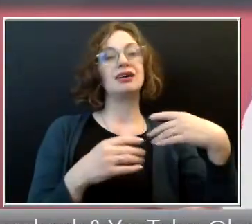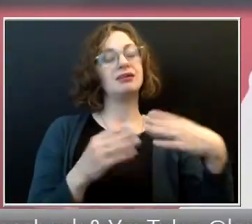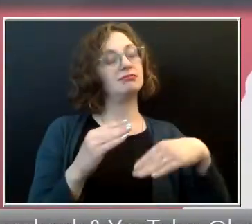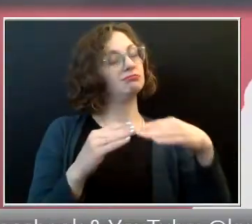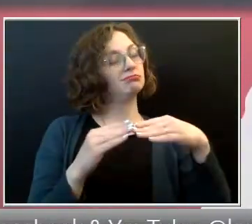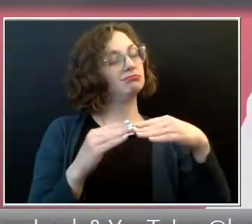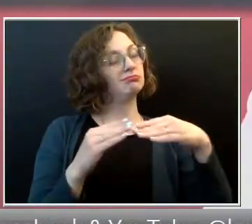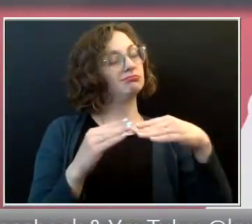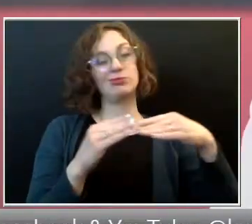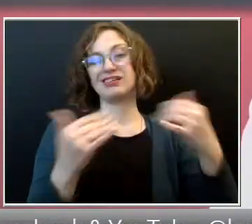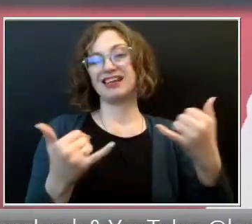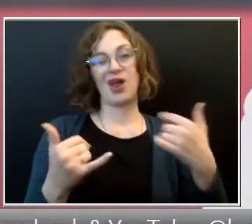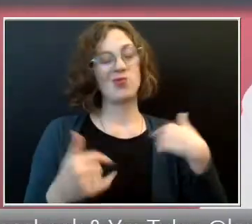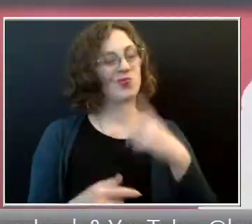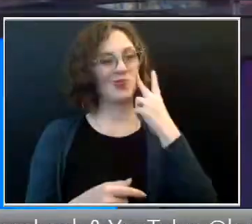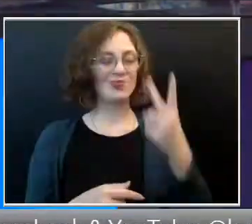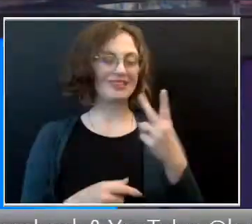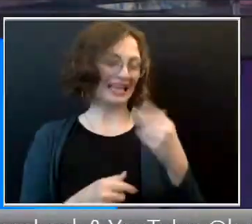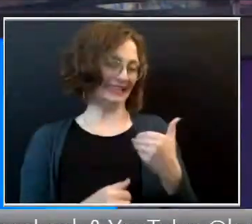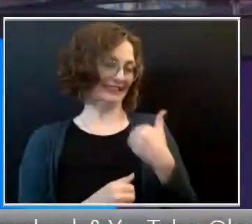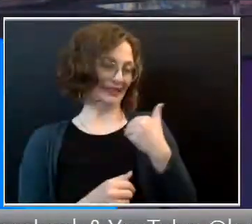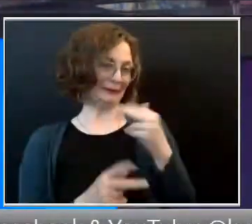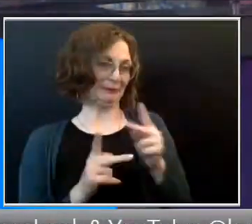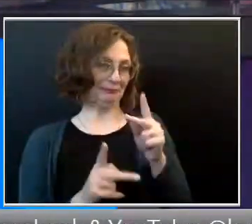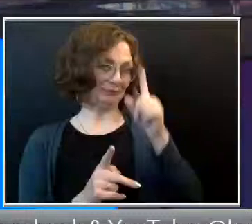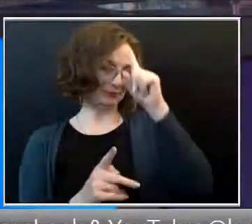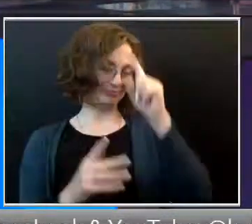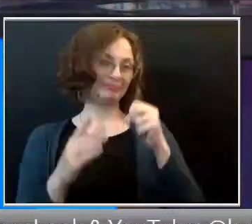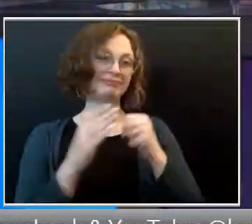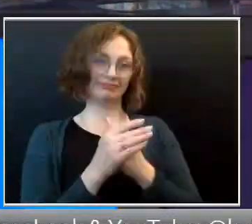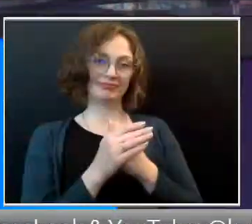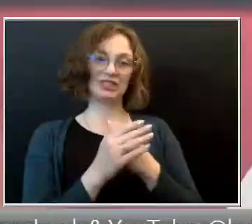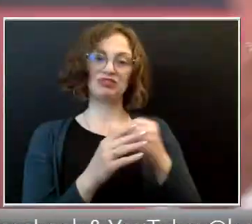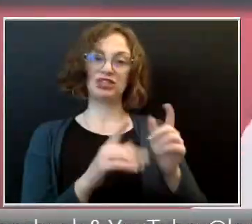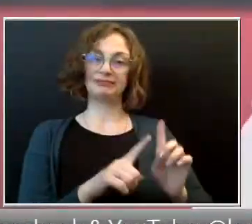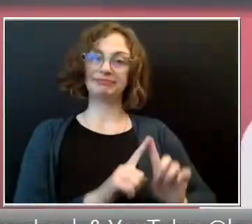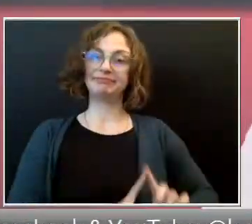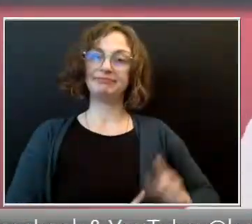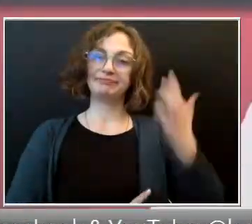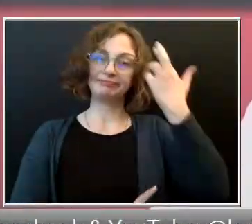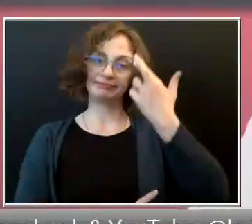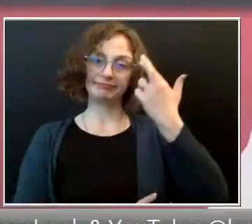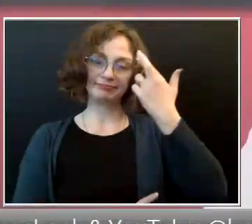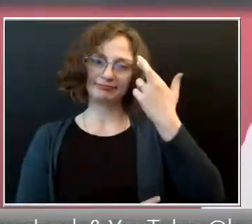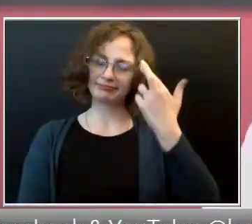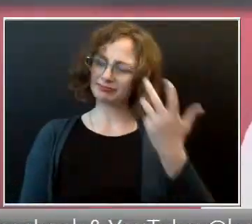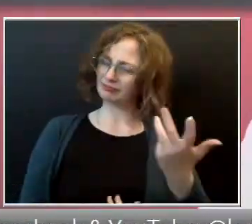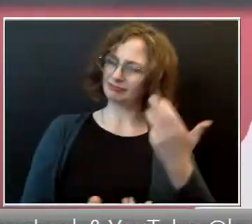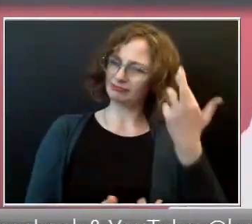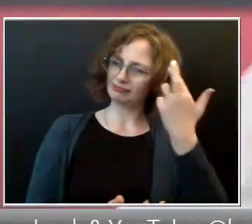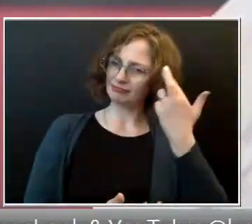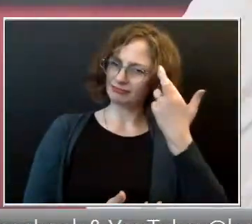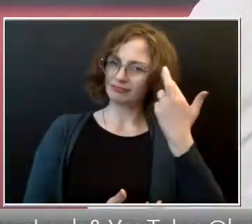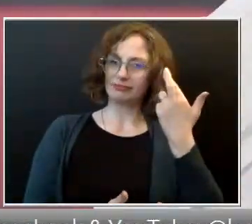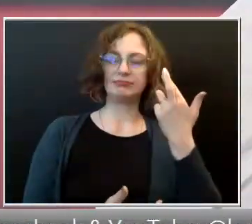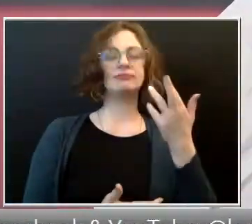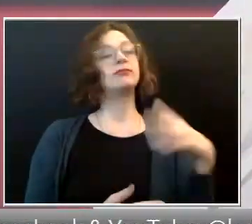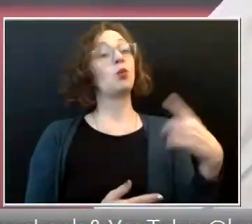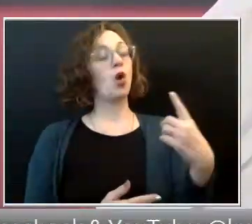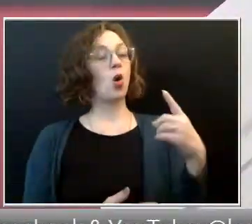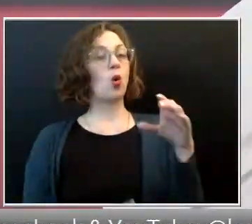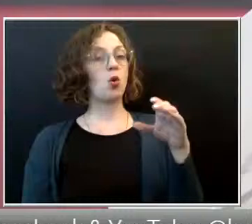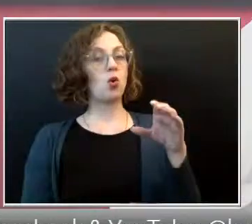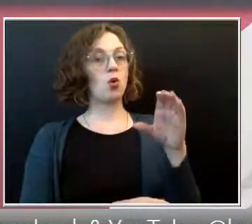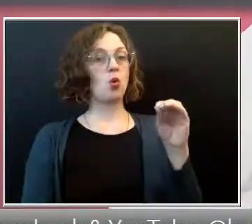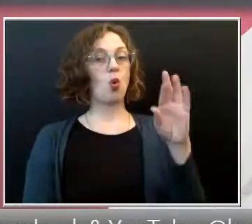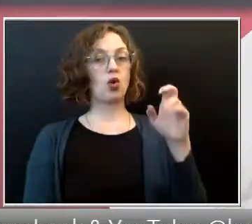to various other things. What other things? One thing, you know, as you talked about with your coronary artery, there's a dissection. Sometimes we can see dissections